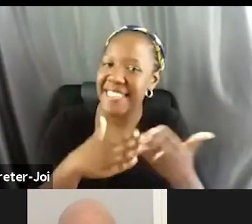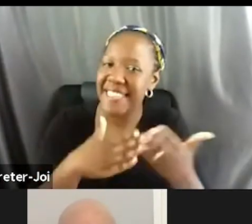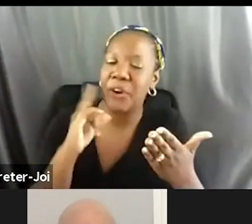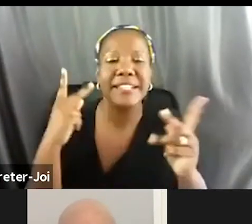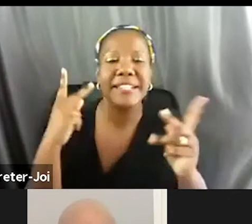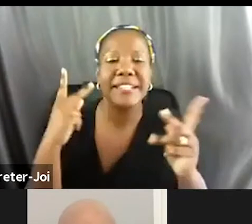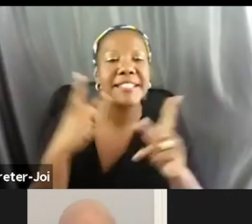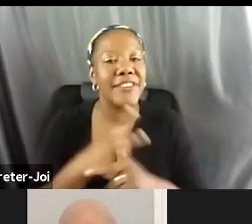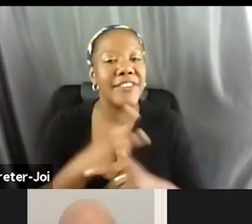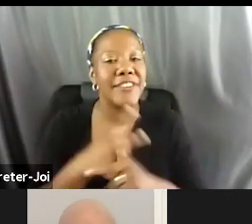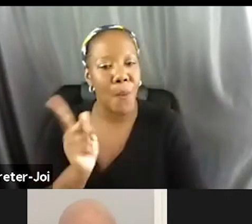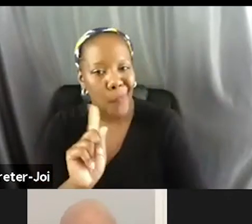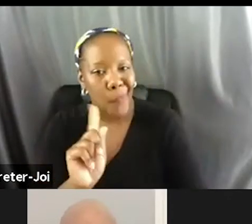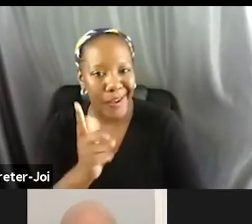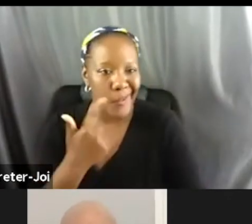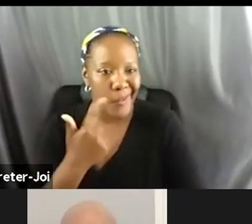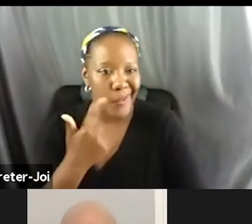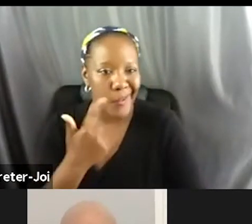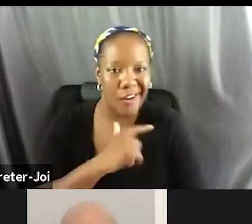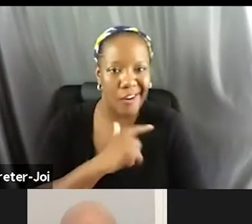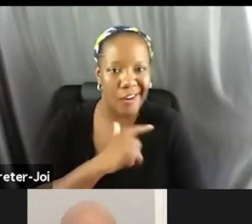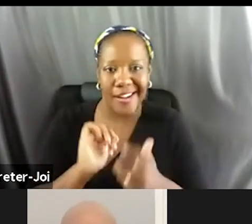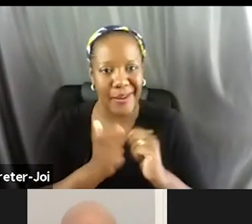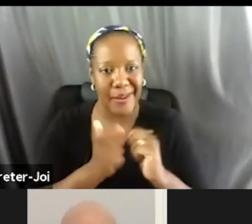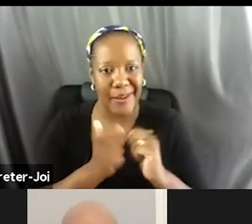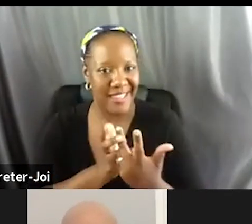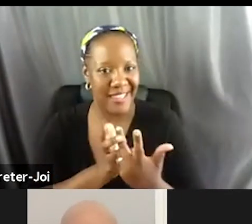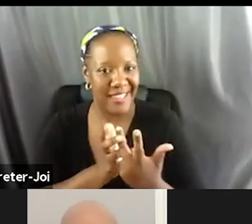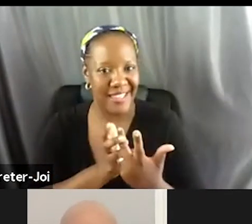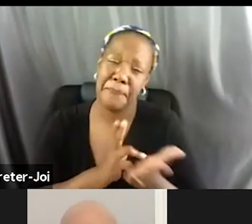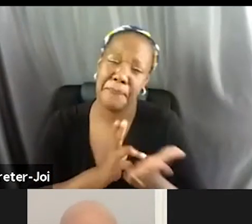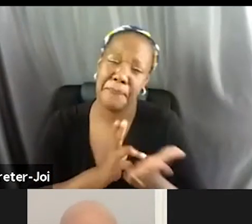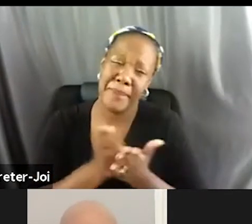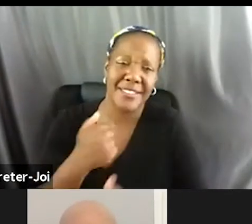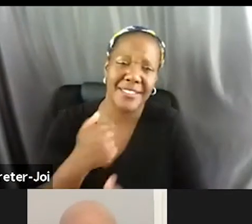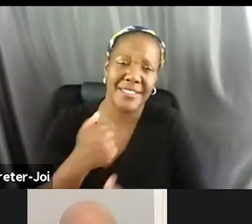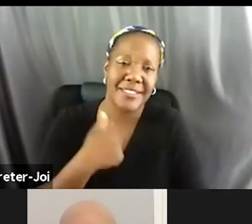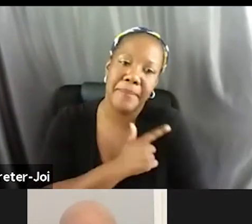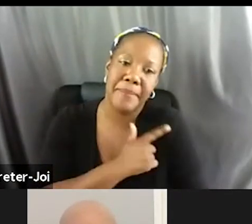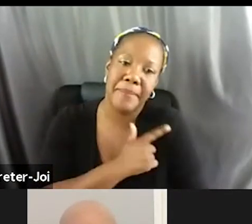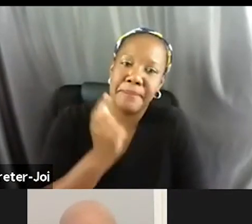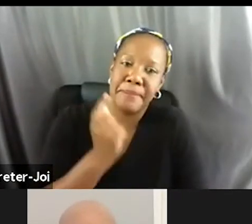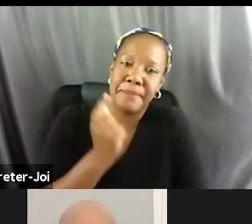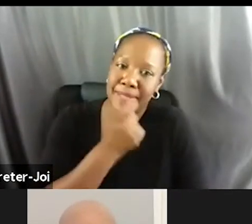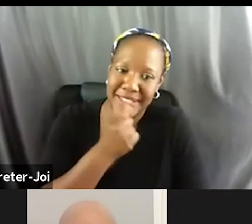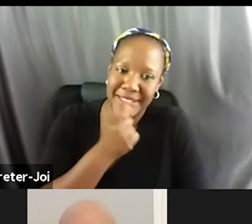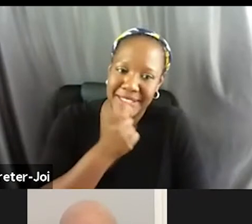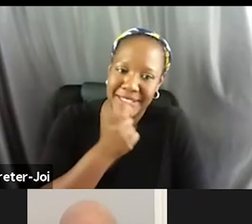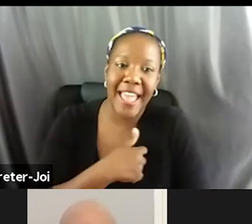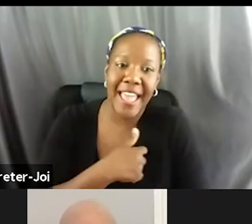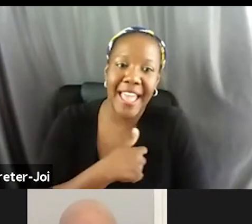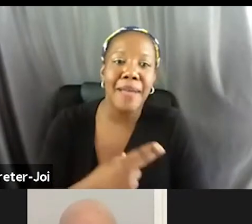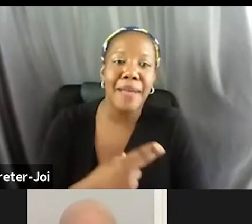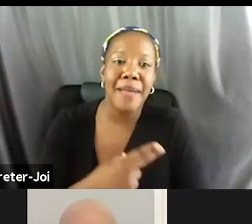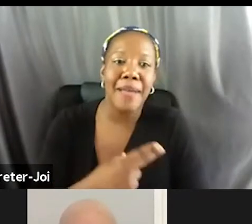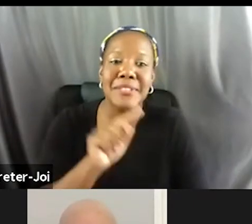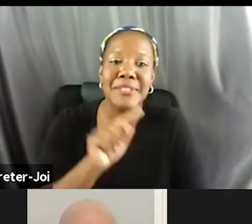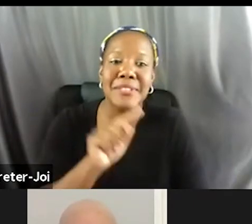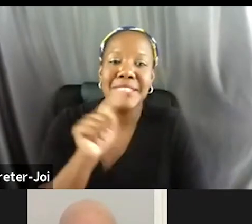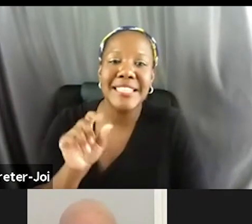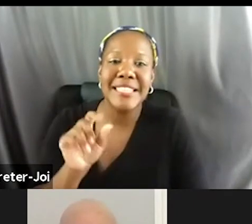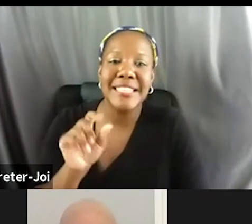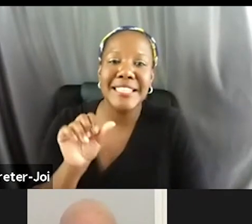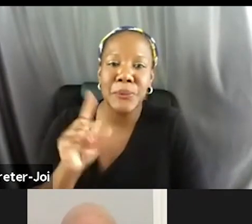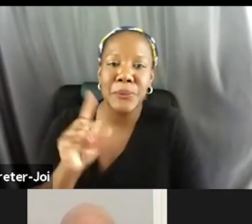how we fit into that. Because I'll be honest, I'm a little lazy about lipstick. Y'all can't tell. I'm using the Zoom's fake lipstick, so I'm like, yes.